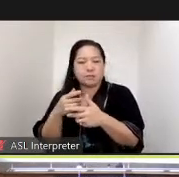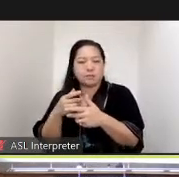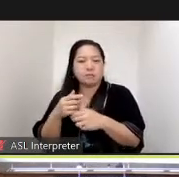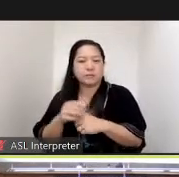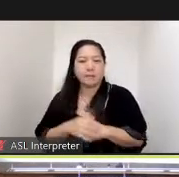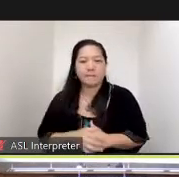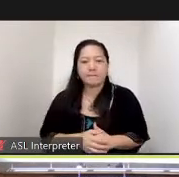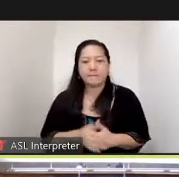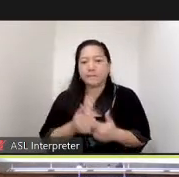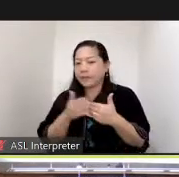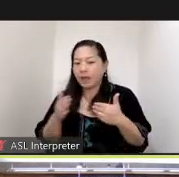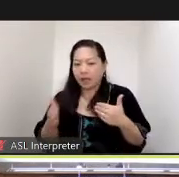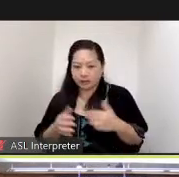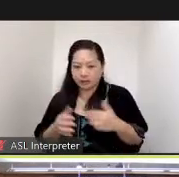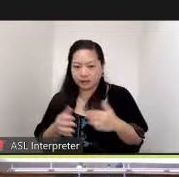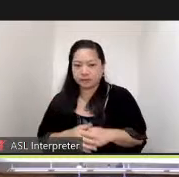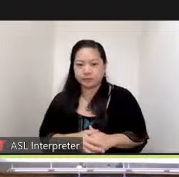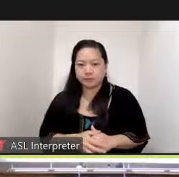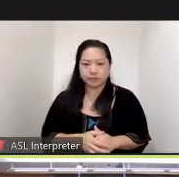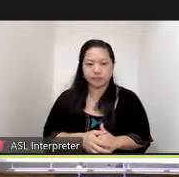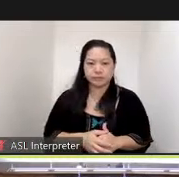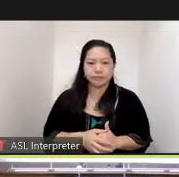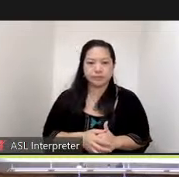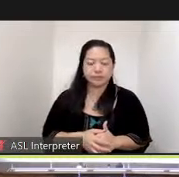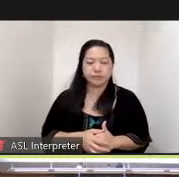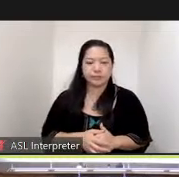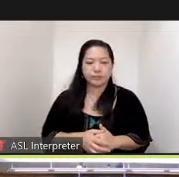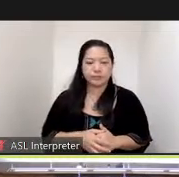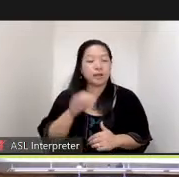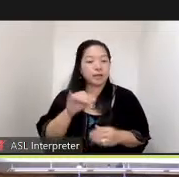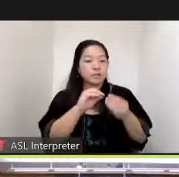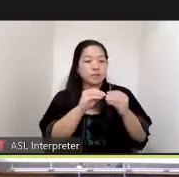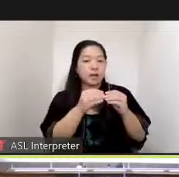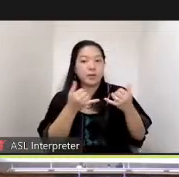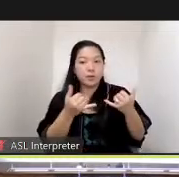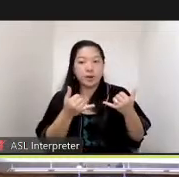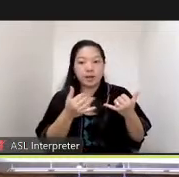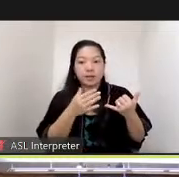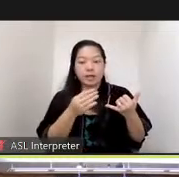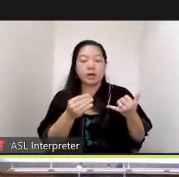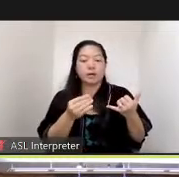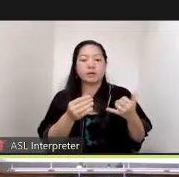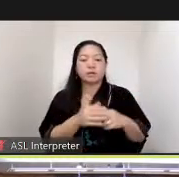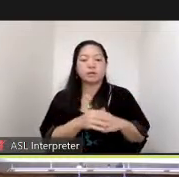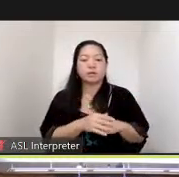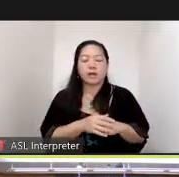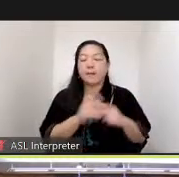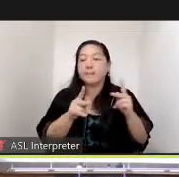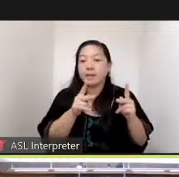And that's the cumulative numbers of